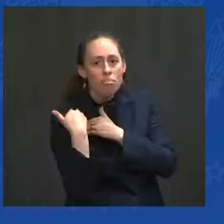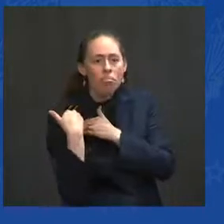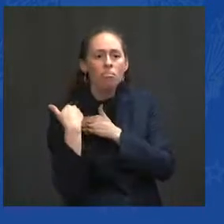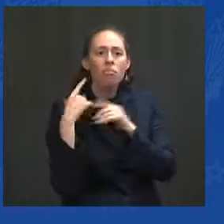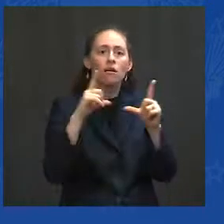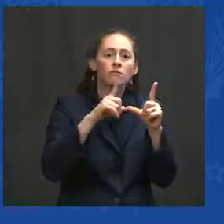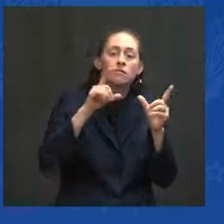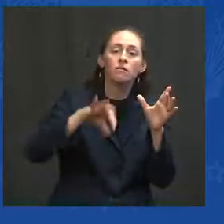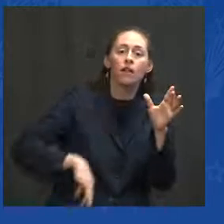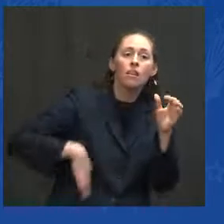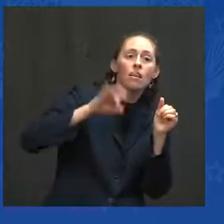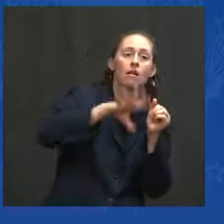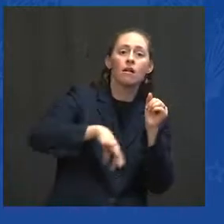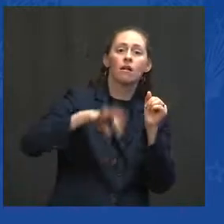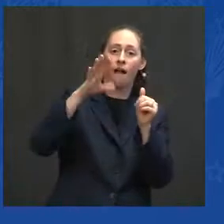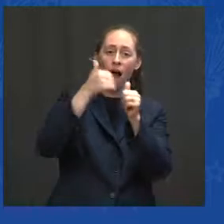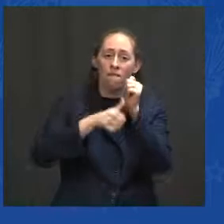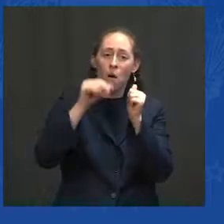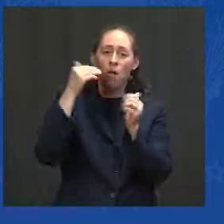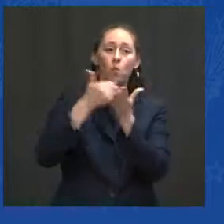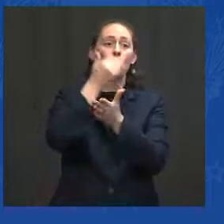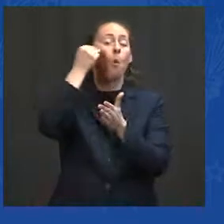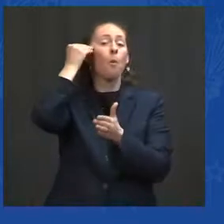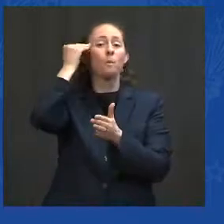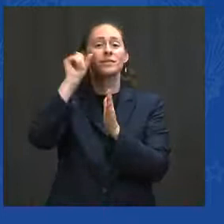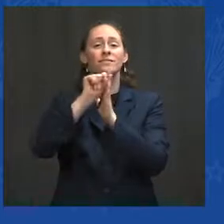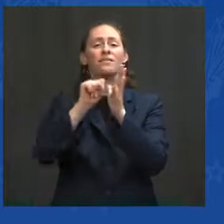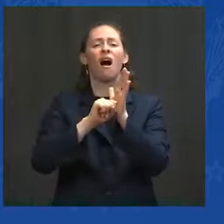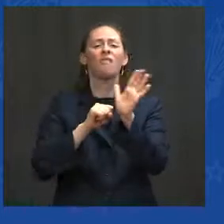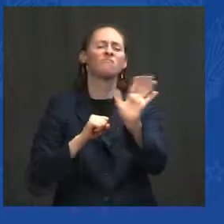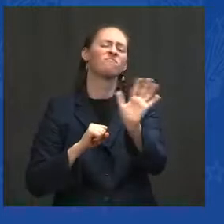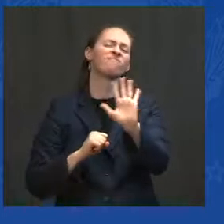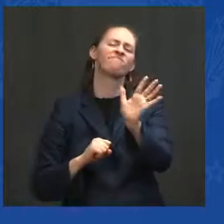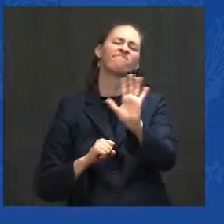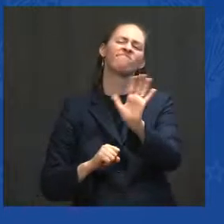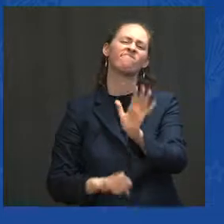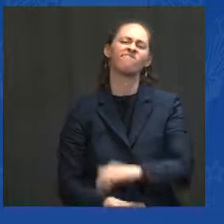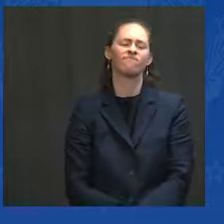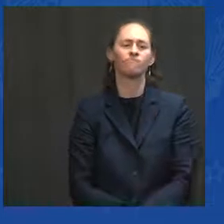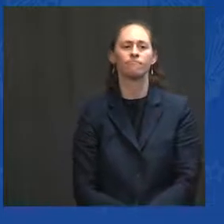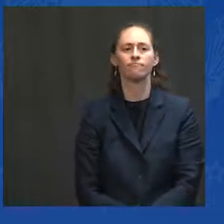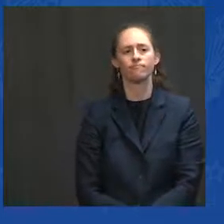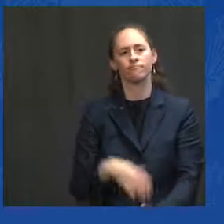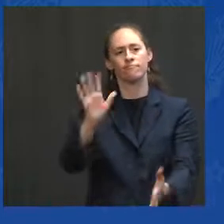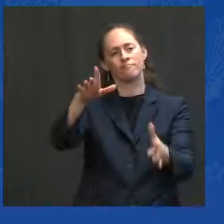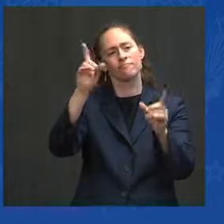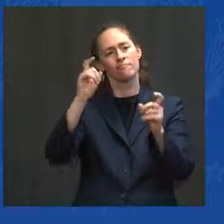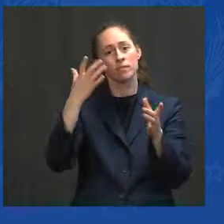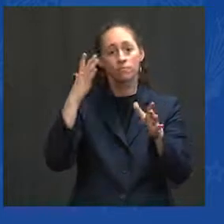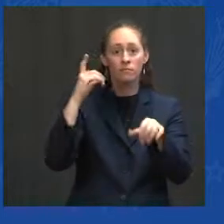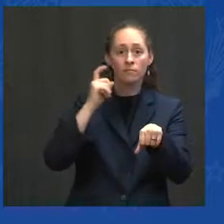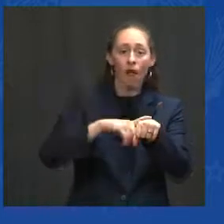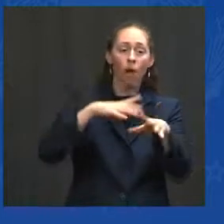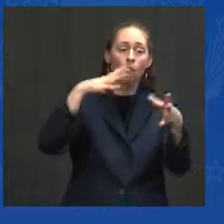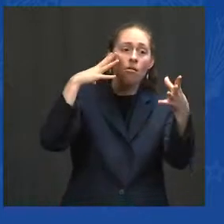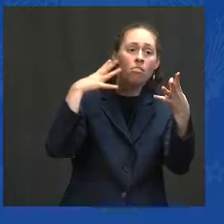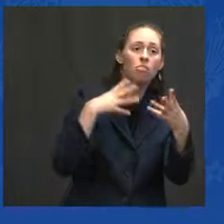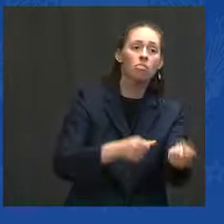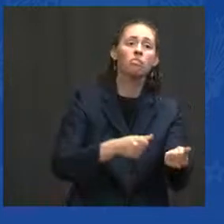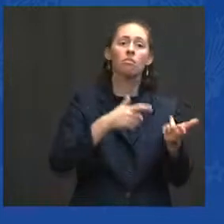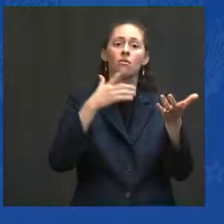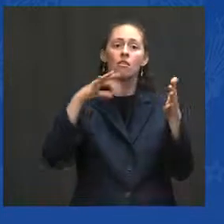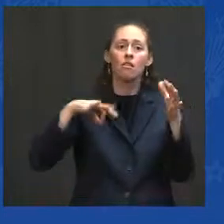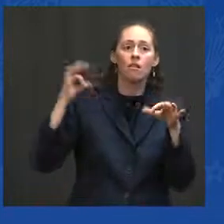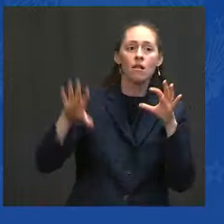state. That burden can't be around anymore. It takes time and it takes money. It takes a toll on families'